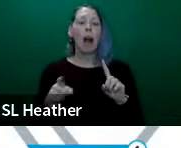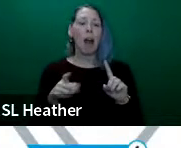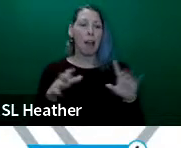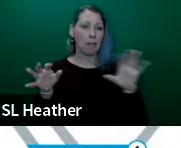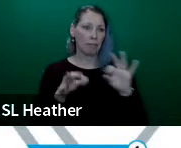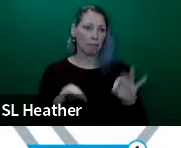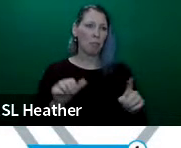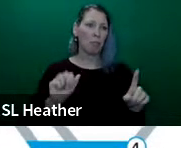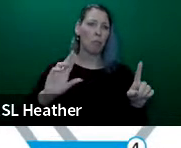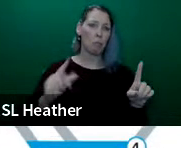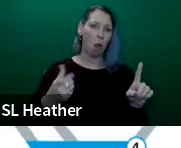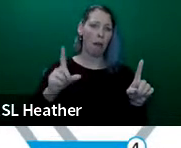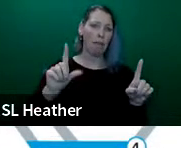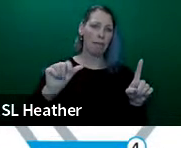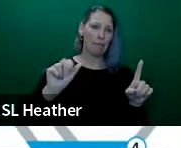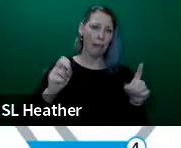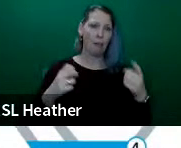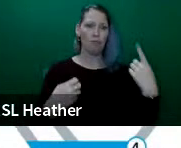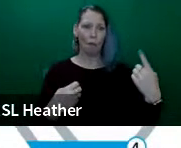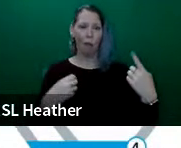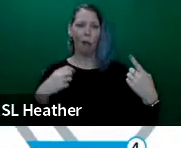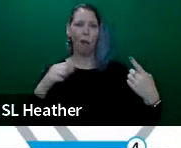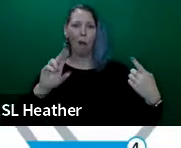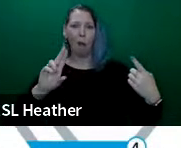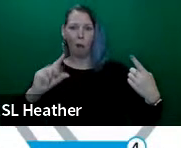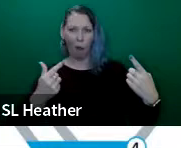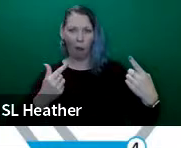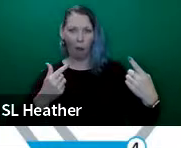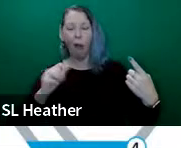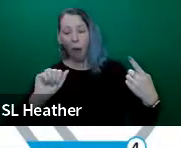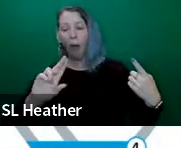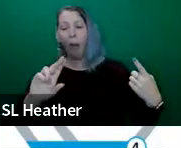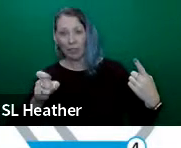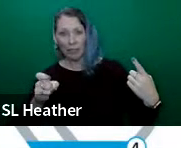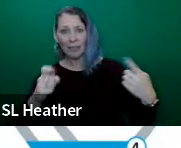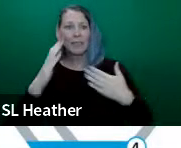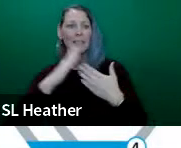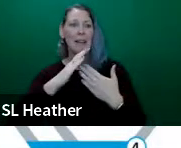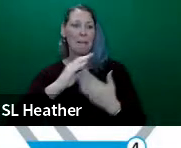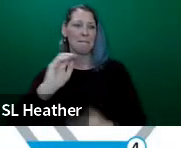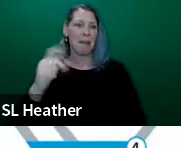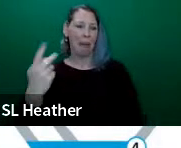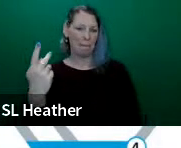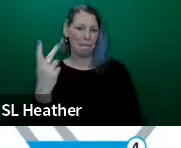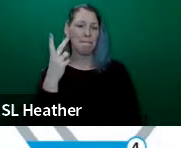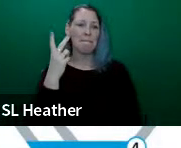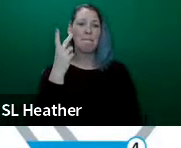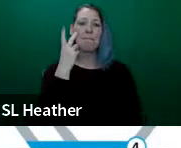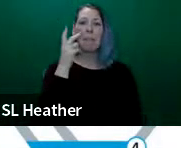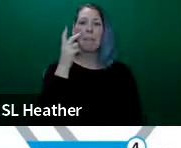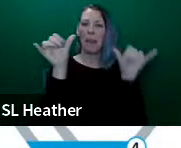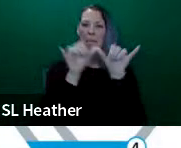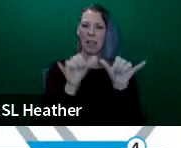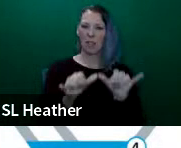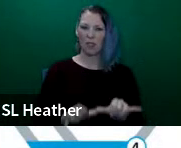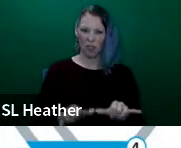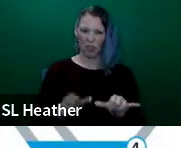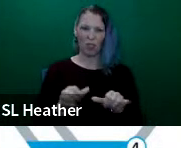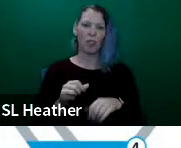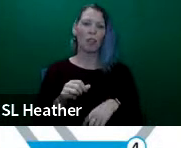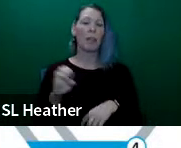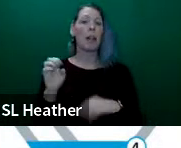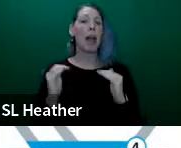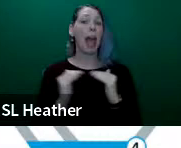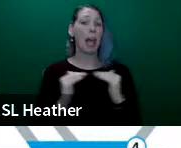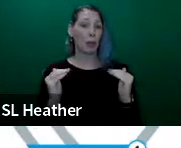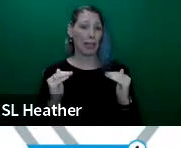aux lane, one aux lane scenario here. Again, the map is on the top. Same measures are kind of highlighted.